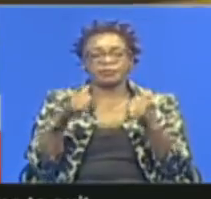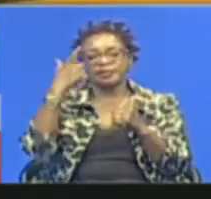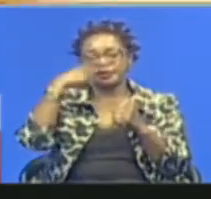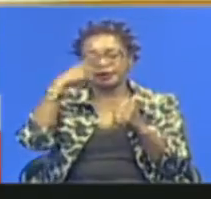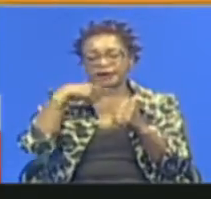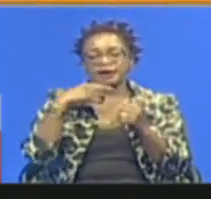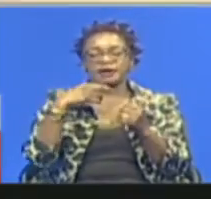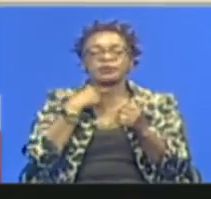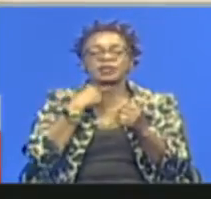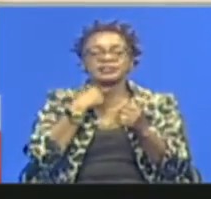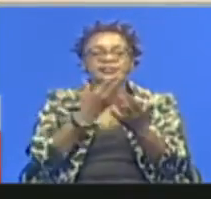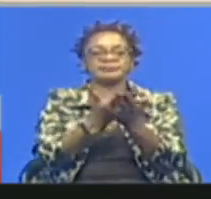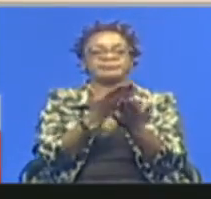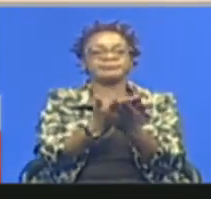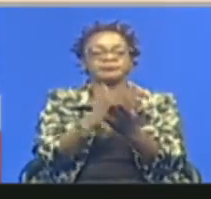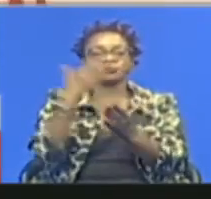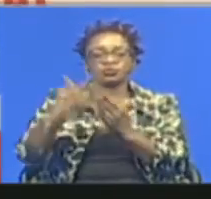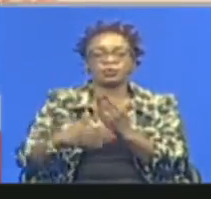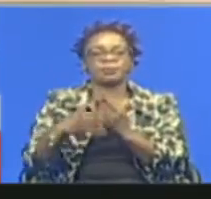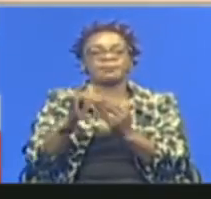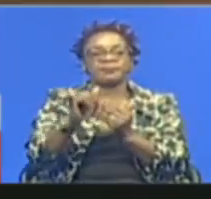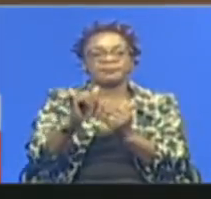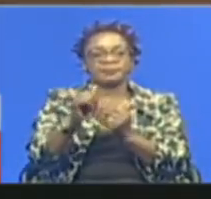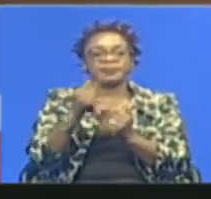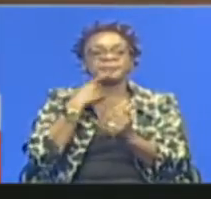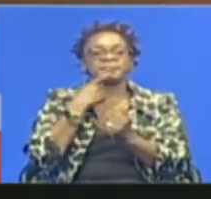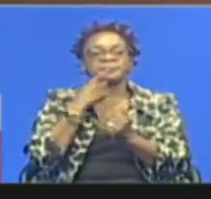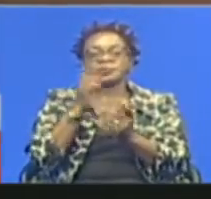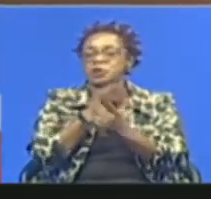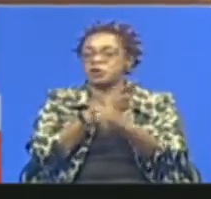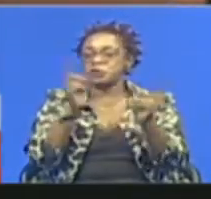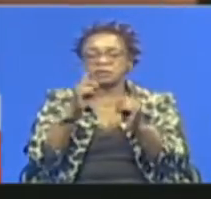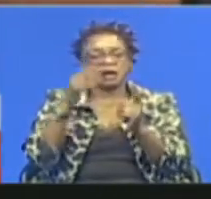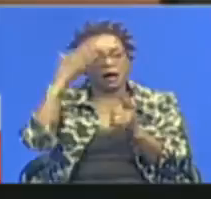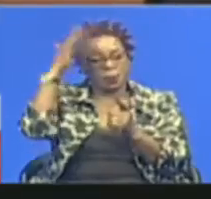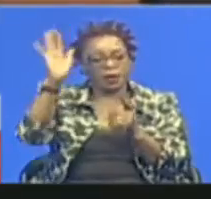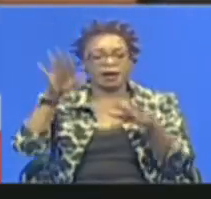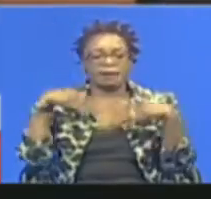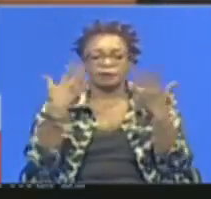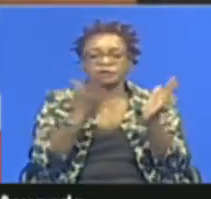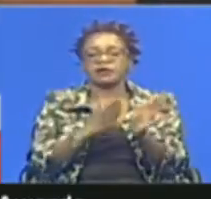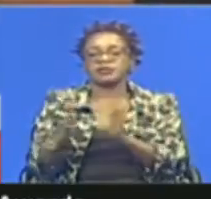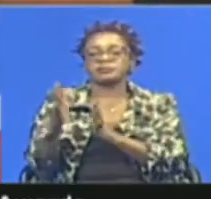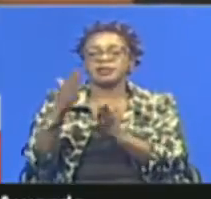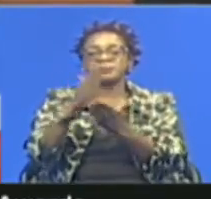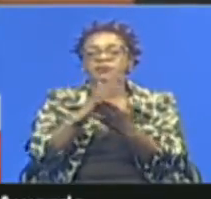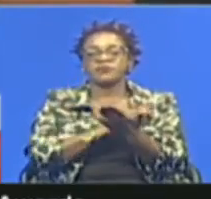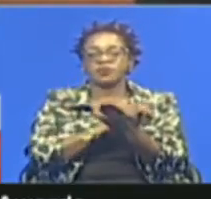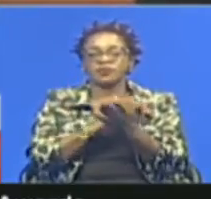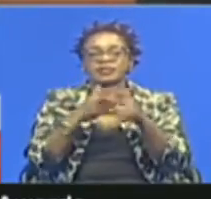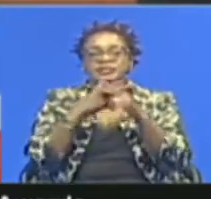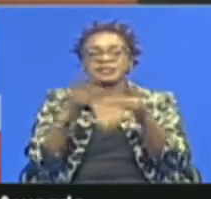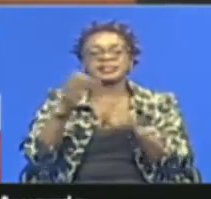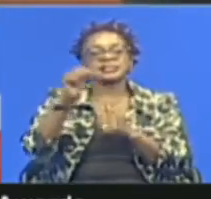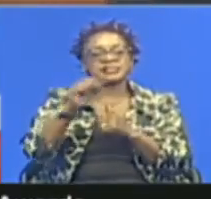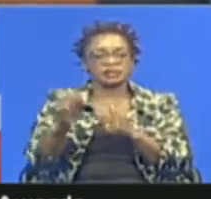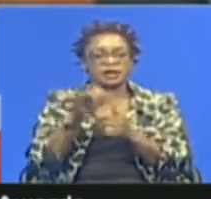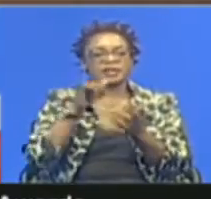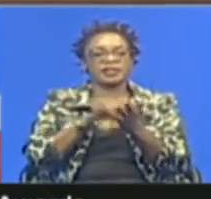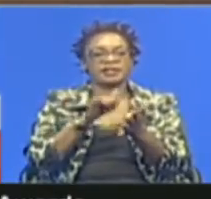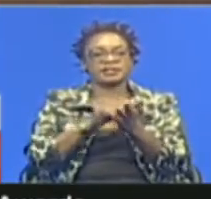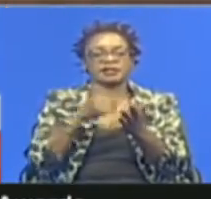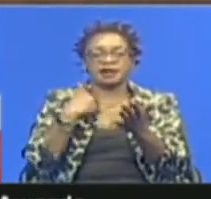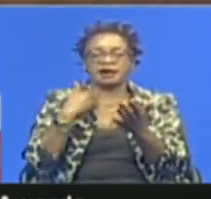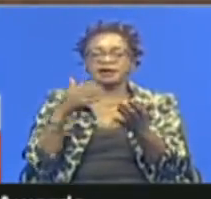filed a petition seeking to stop the playoff, saying they were not made aware of the arrangement before the start of the season, and that they played the entire